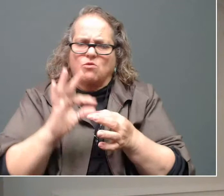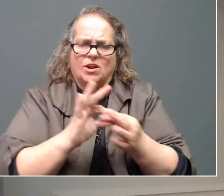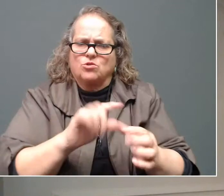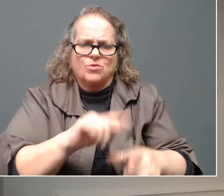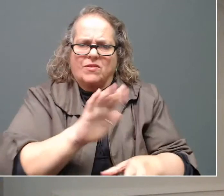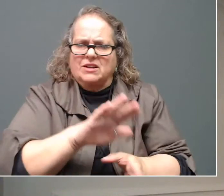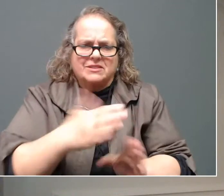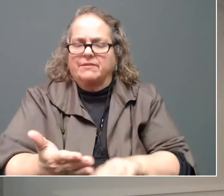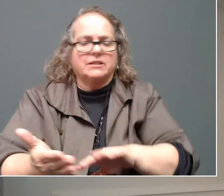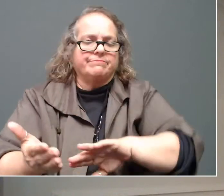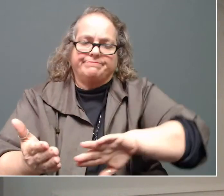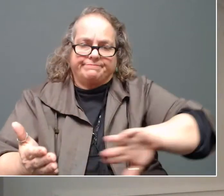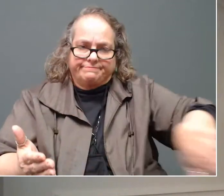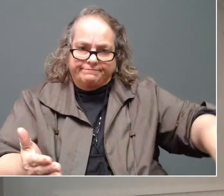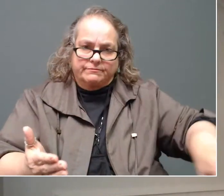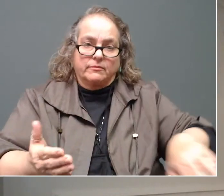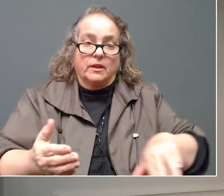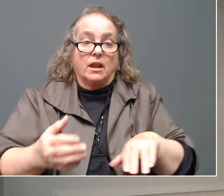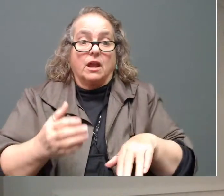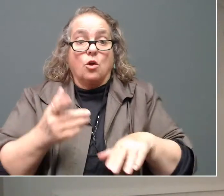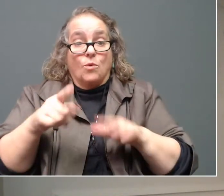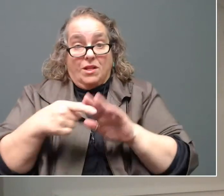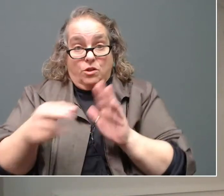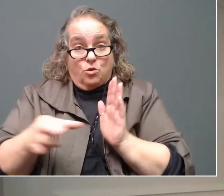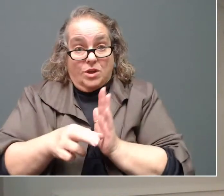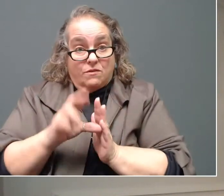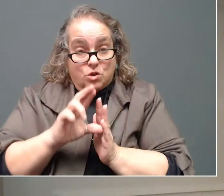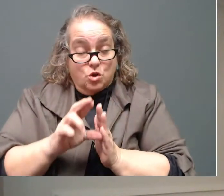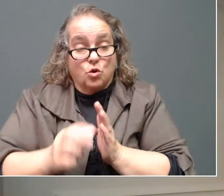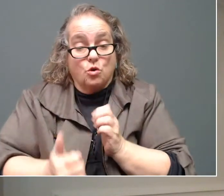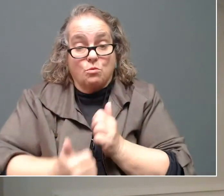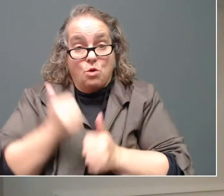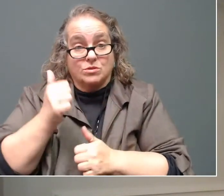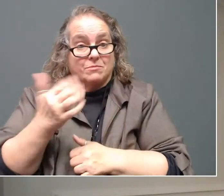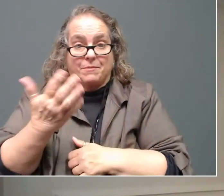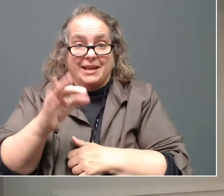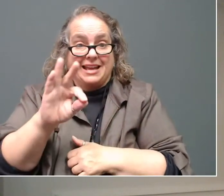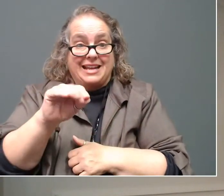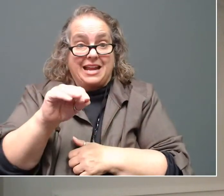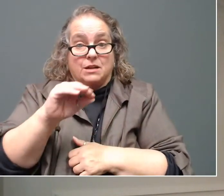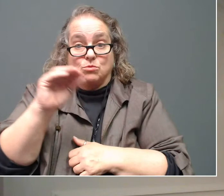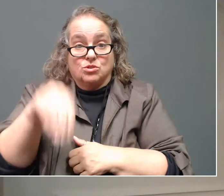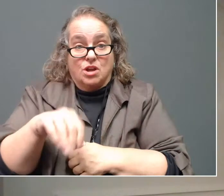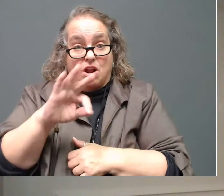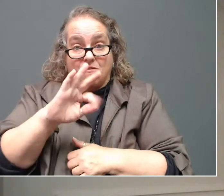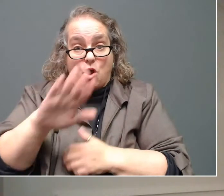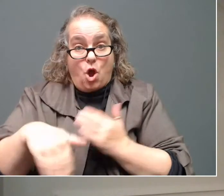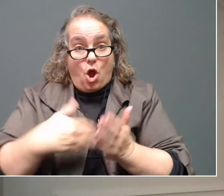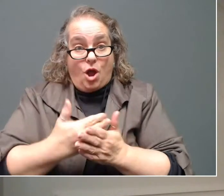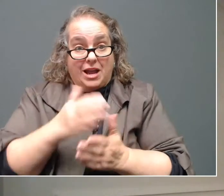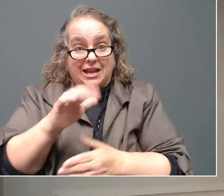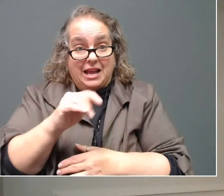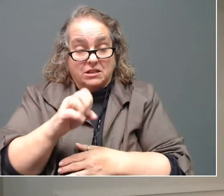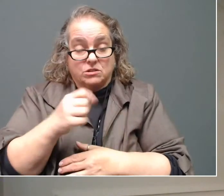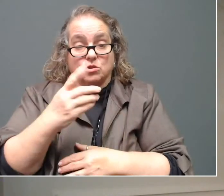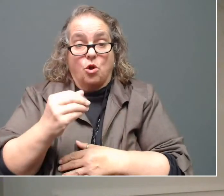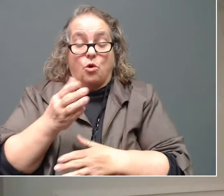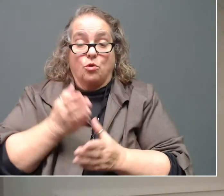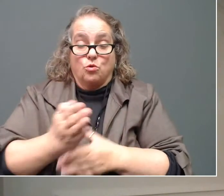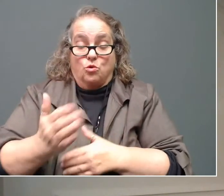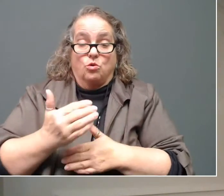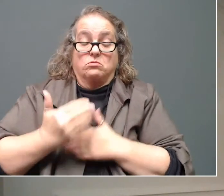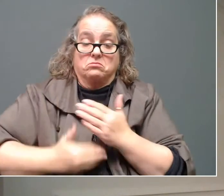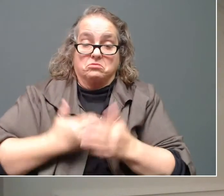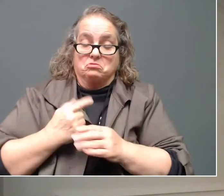these things, is probably more than 90% of all cases, go through routine processing with vital statistics staff and